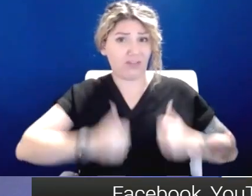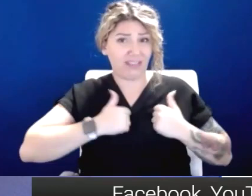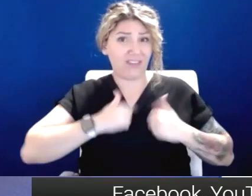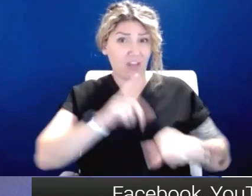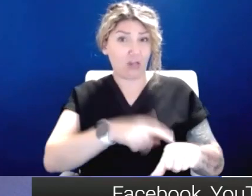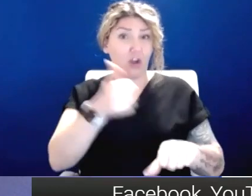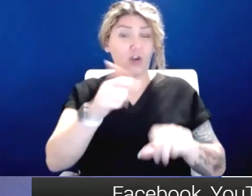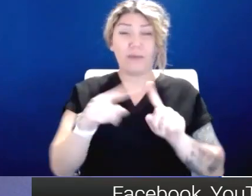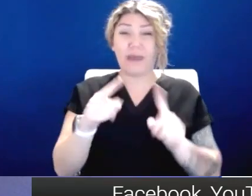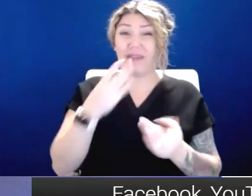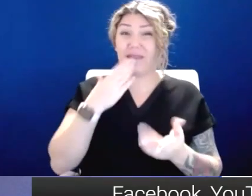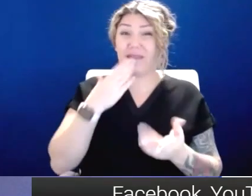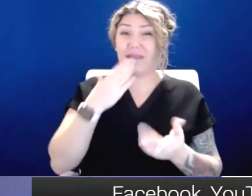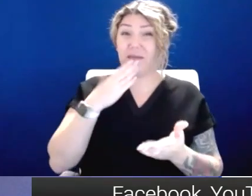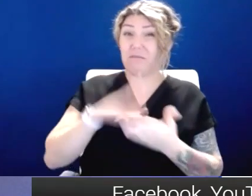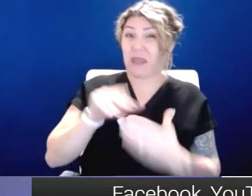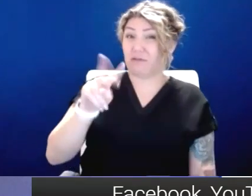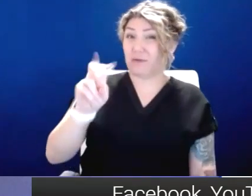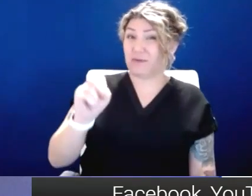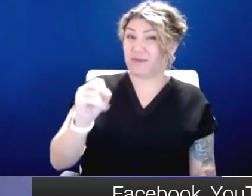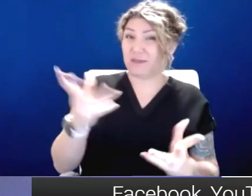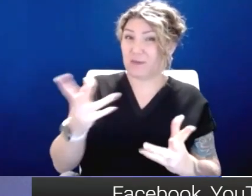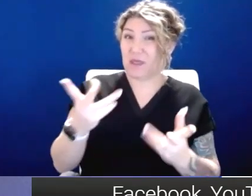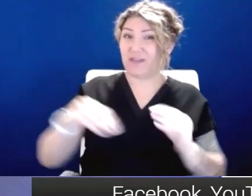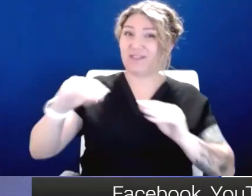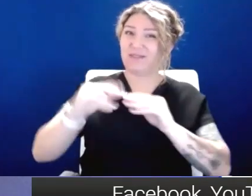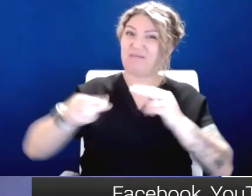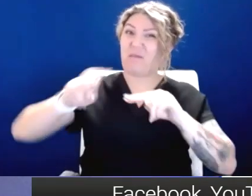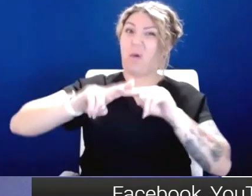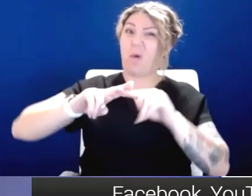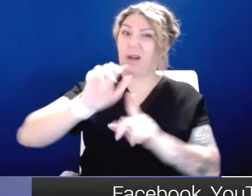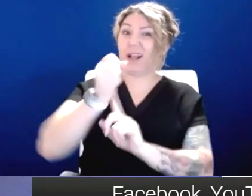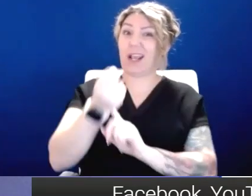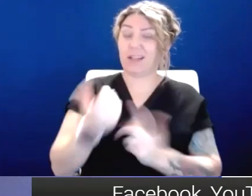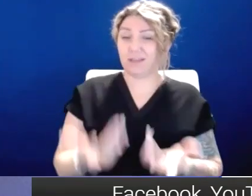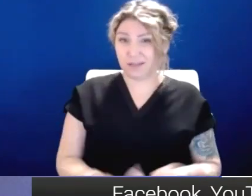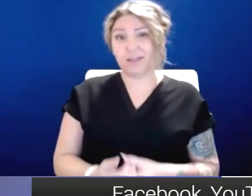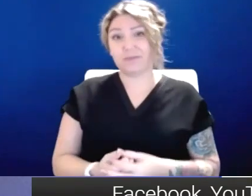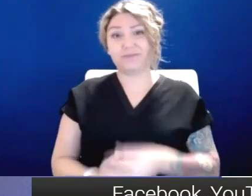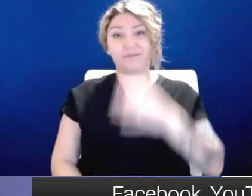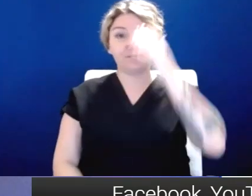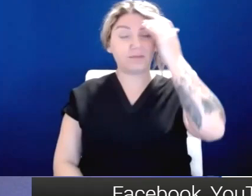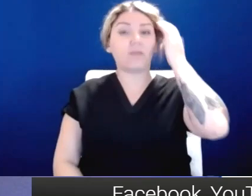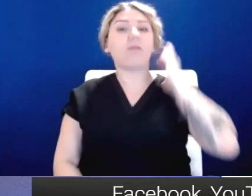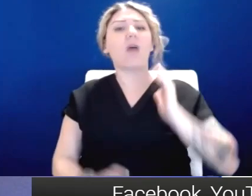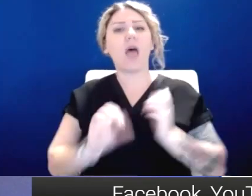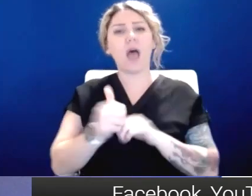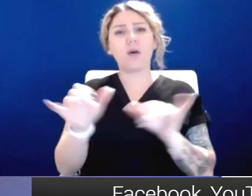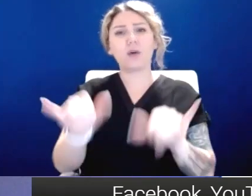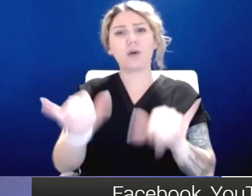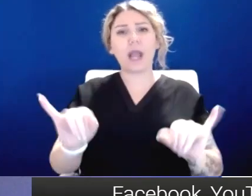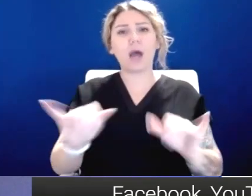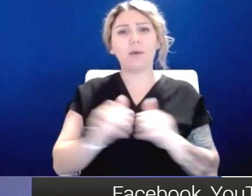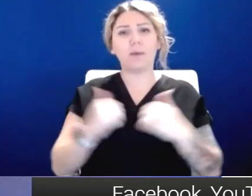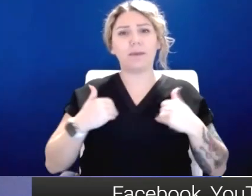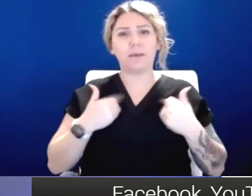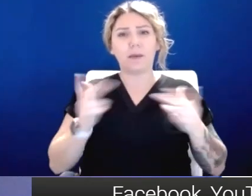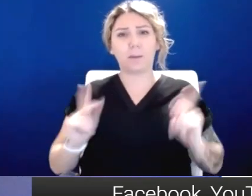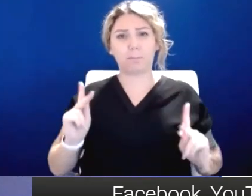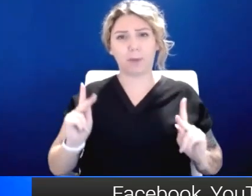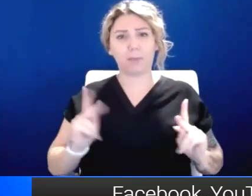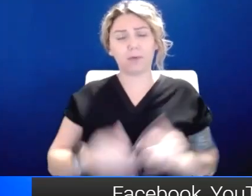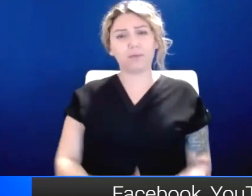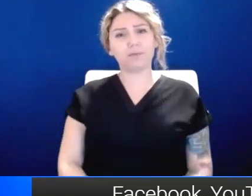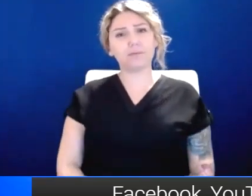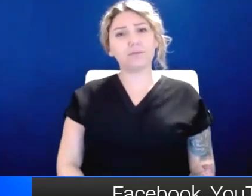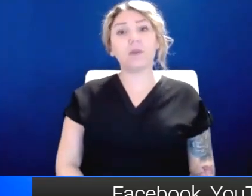more Parkinson's cases, correct? That's correct. That's the correlation. How common is it, though, in younger people? Well, younger